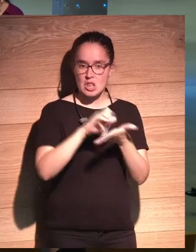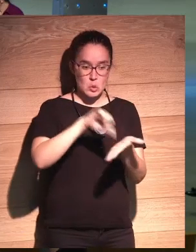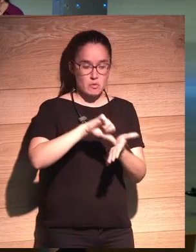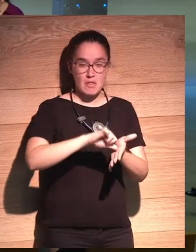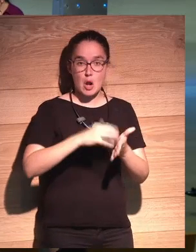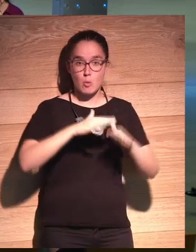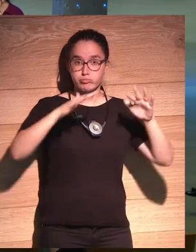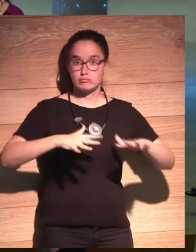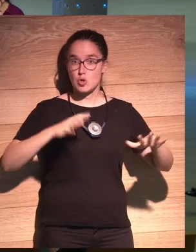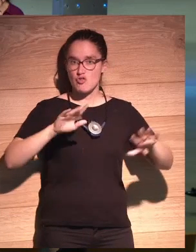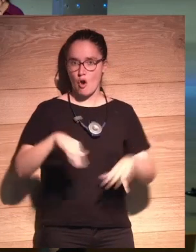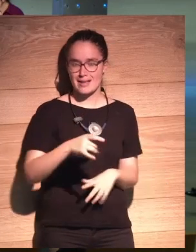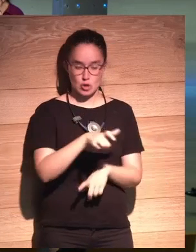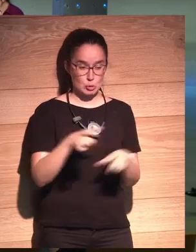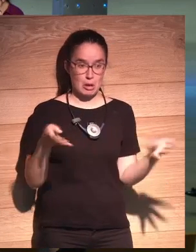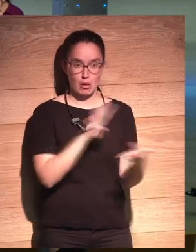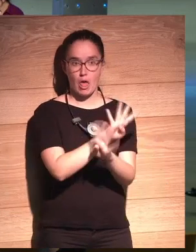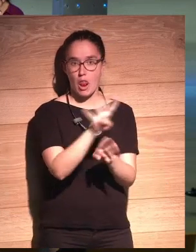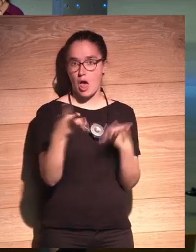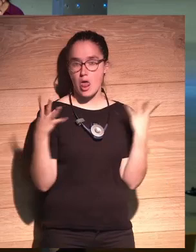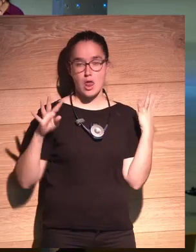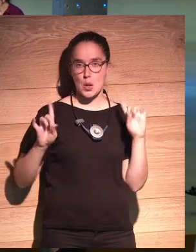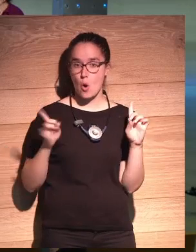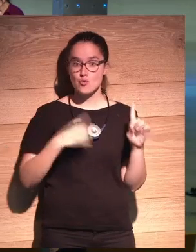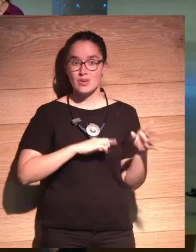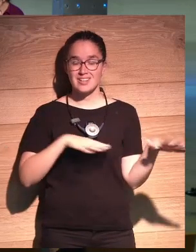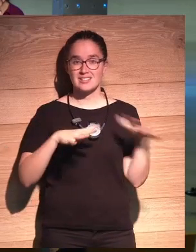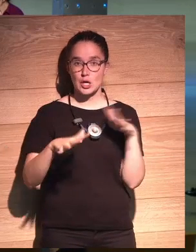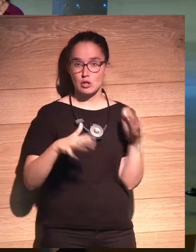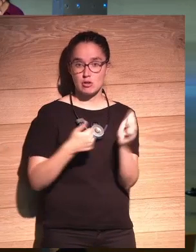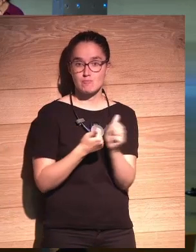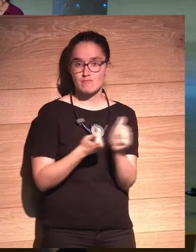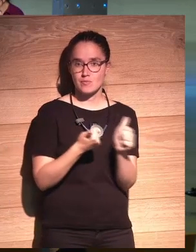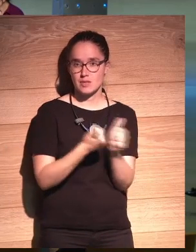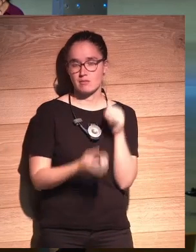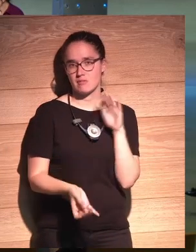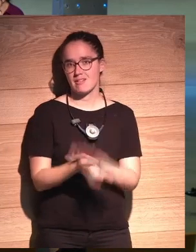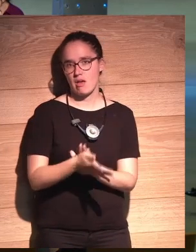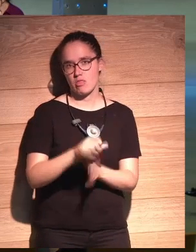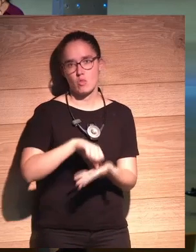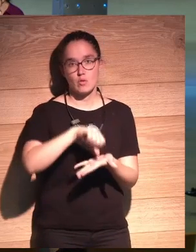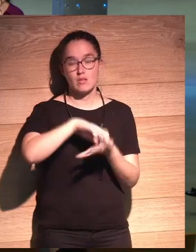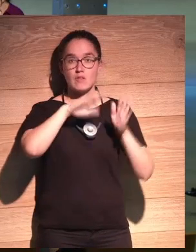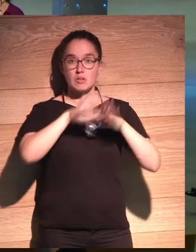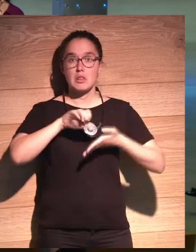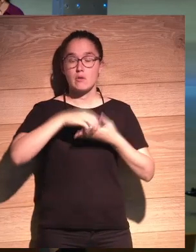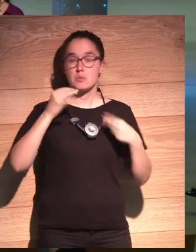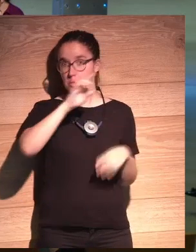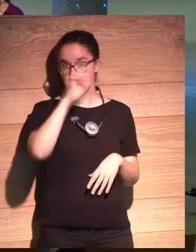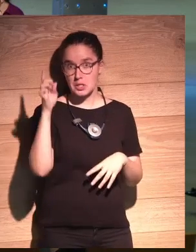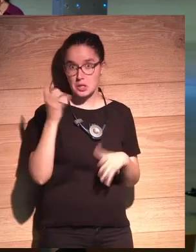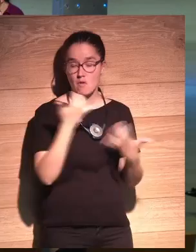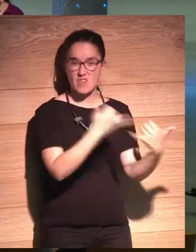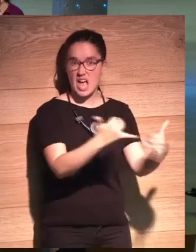are not objects that are just standing still and human people just go around. No, our actions create a city. A